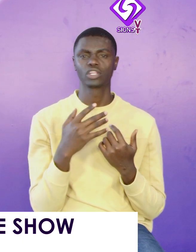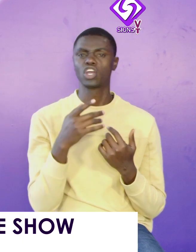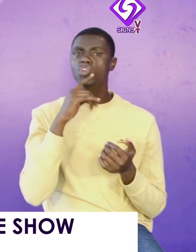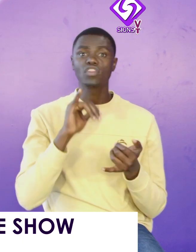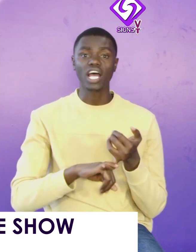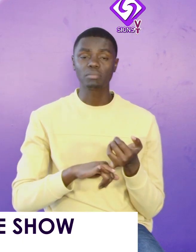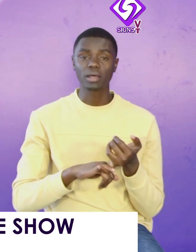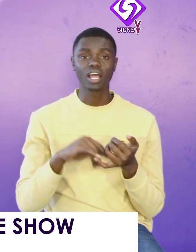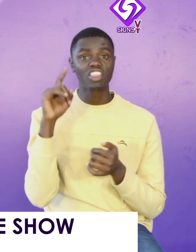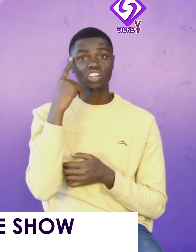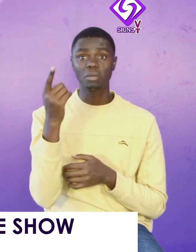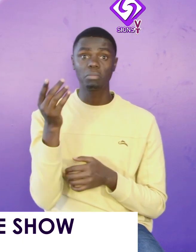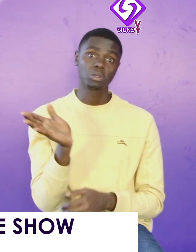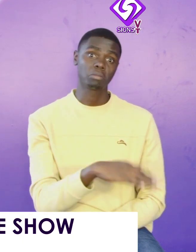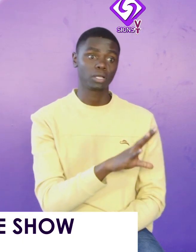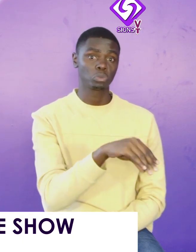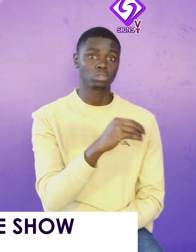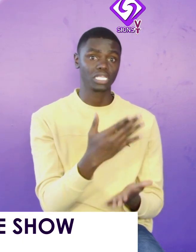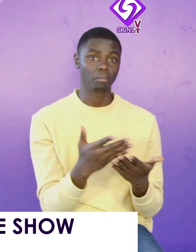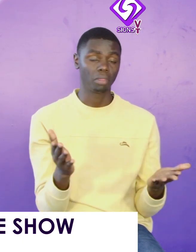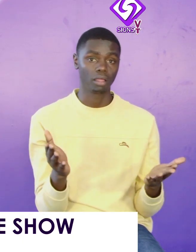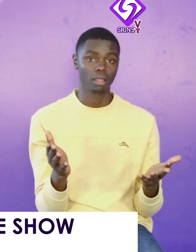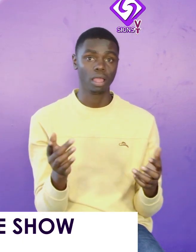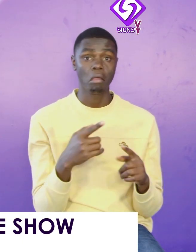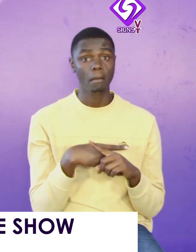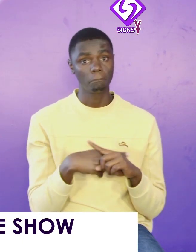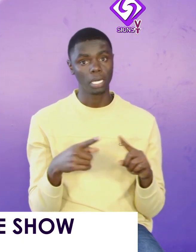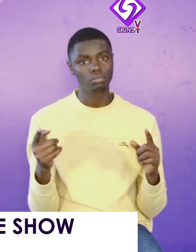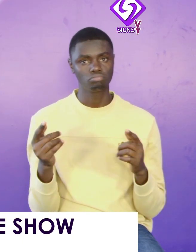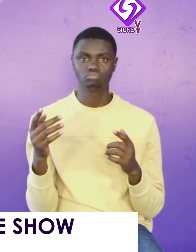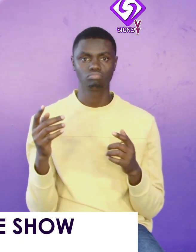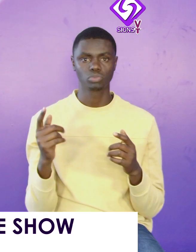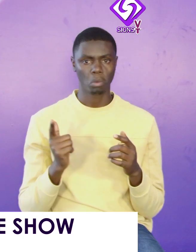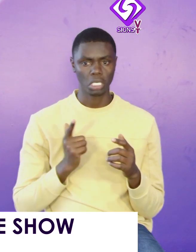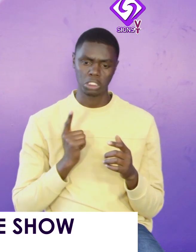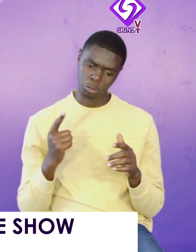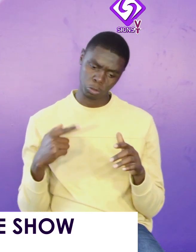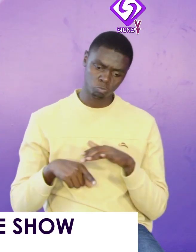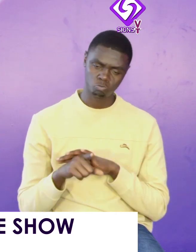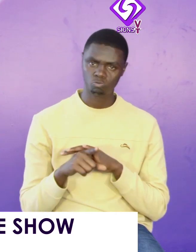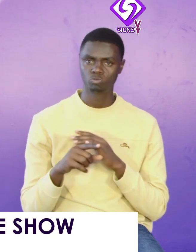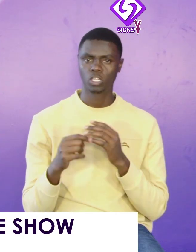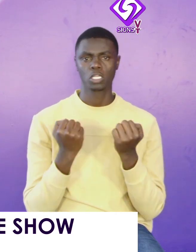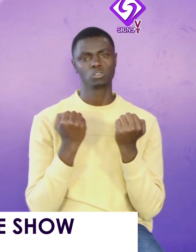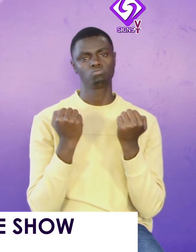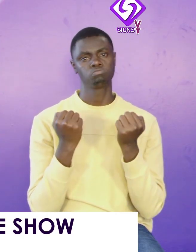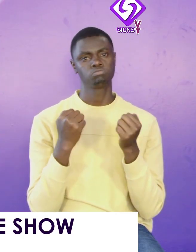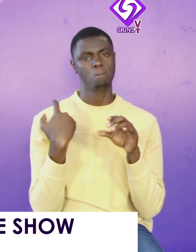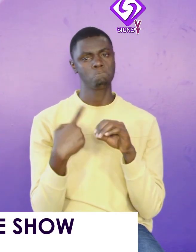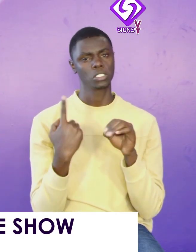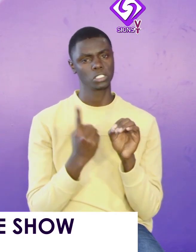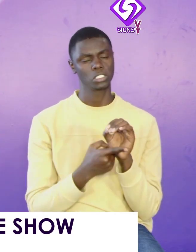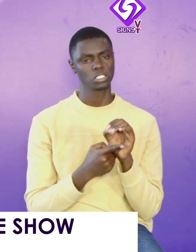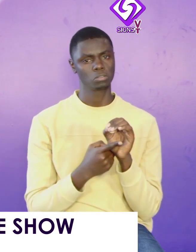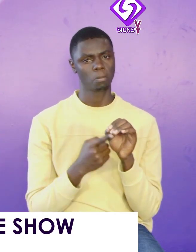thought maybe she's going back to take something. But she went and entered her Mercedes Benz. Believe it